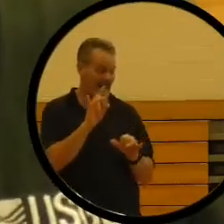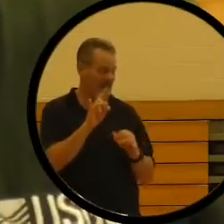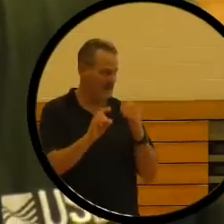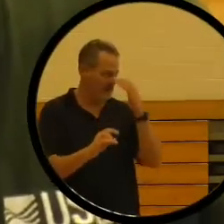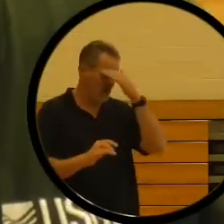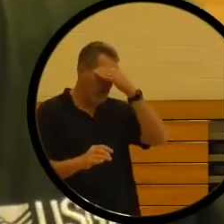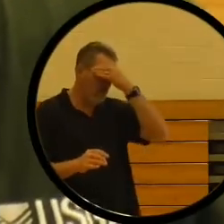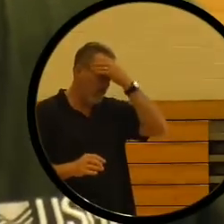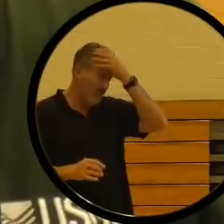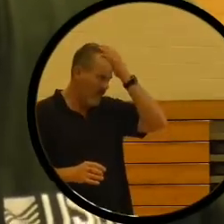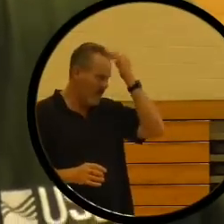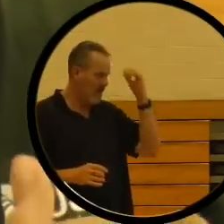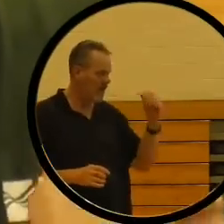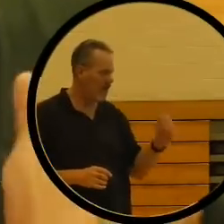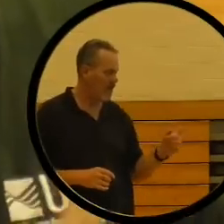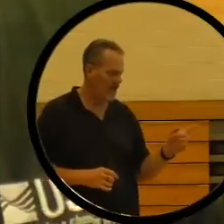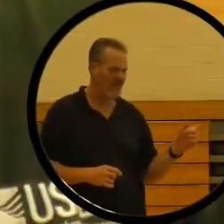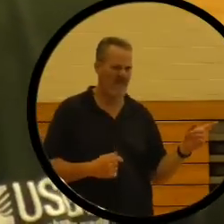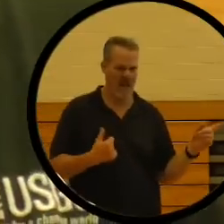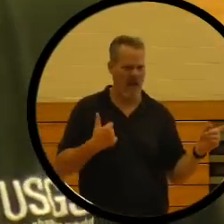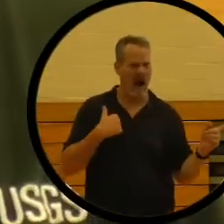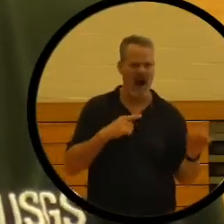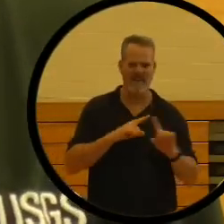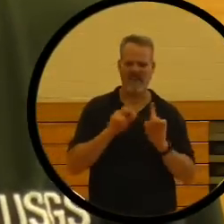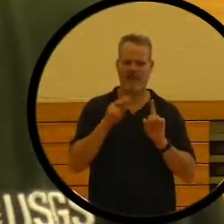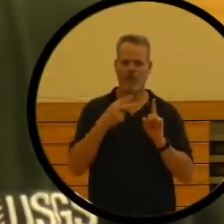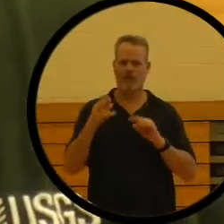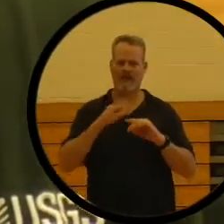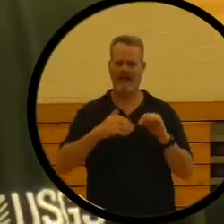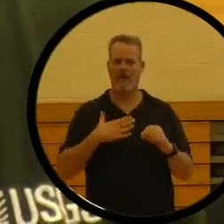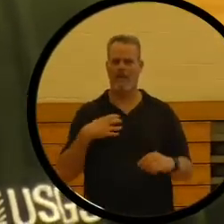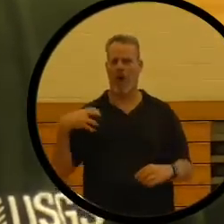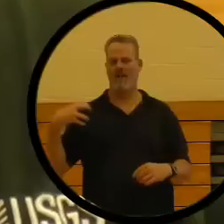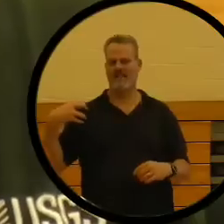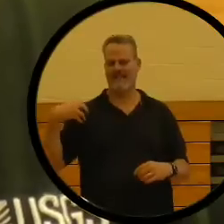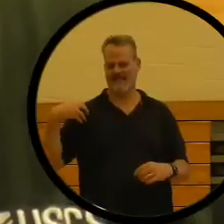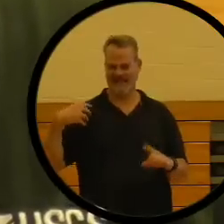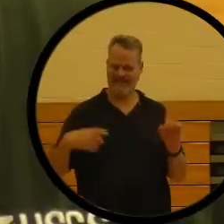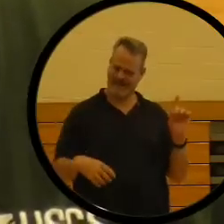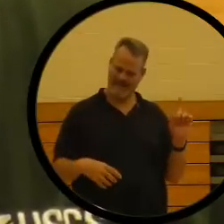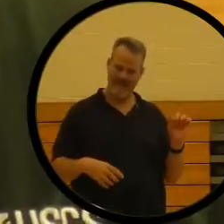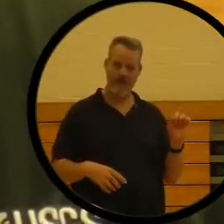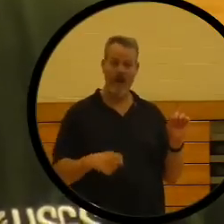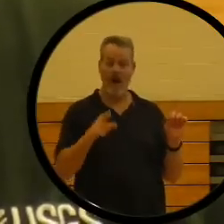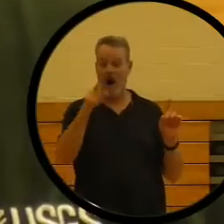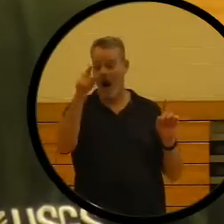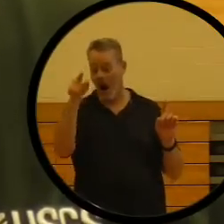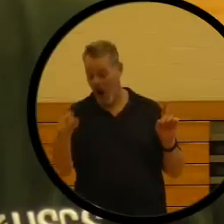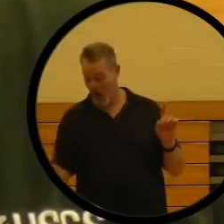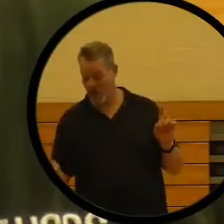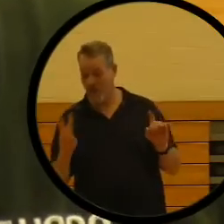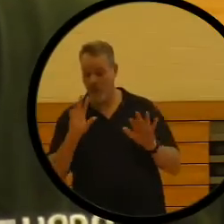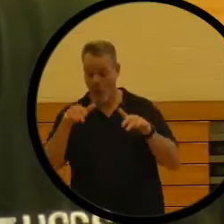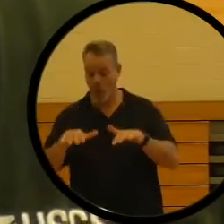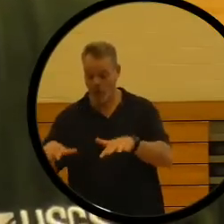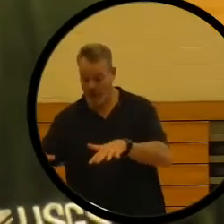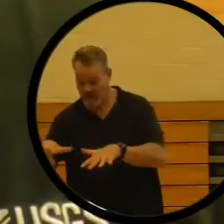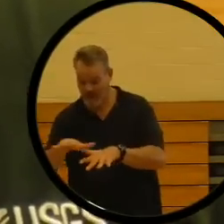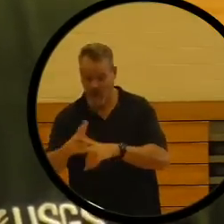I might give a different perspective than my boss, but if you're down by the ocean and there's a big enough